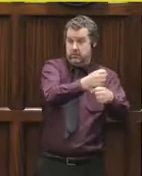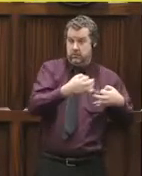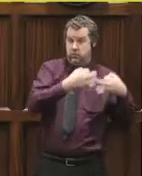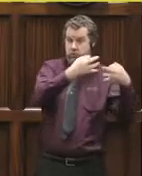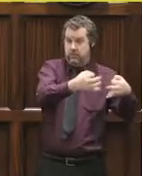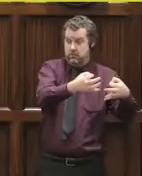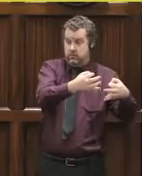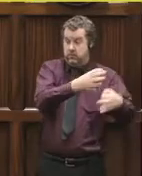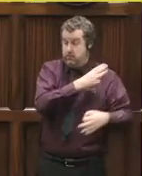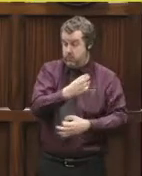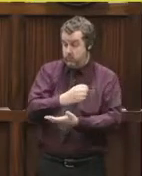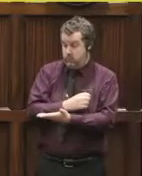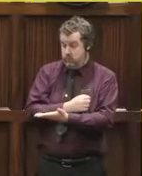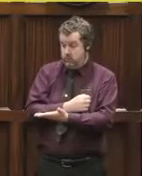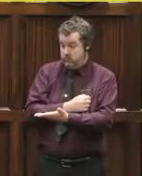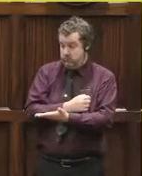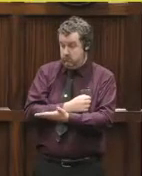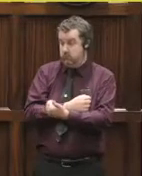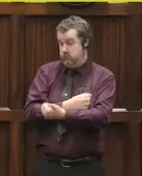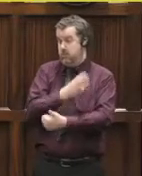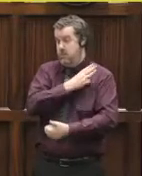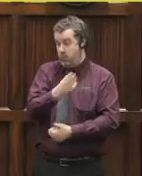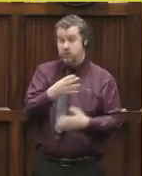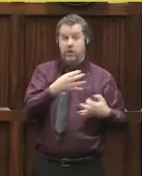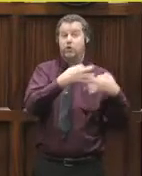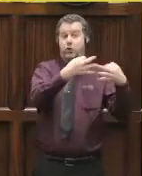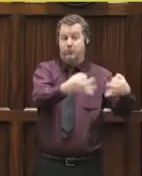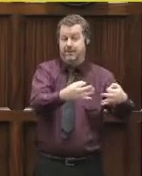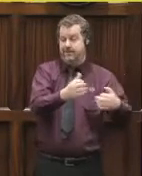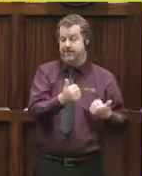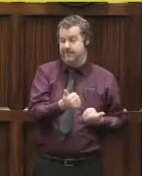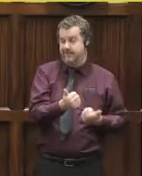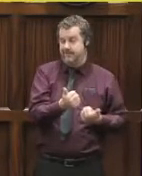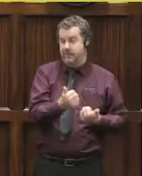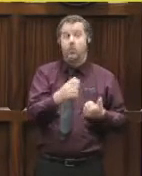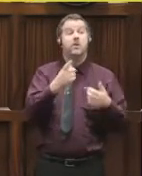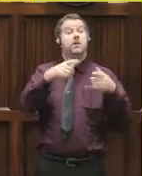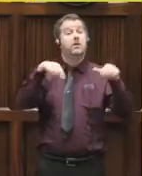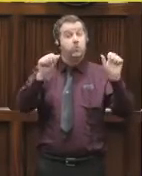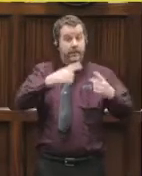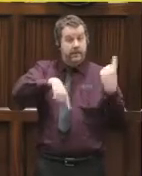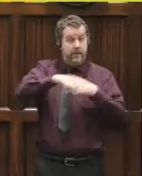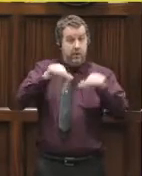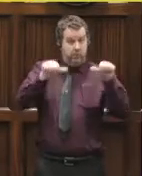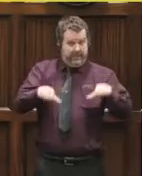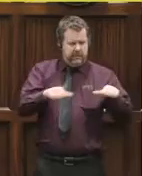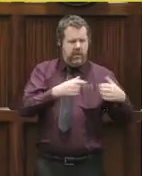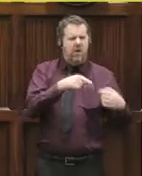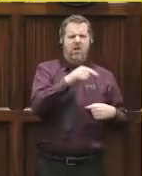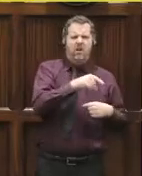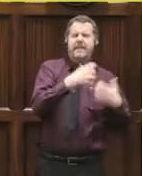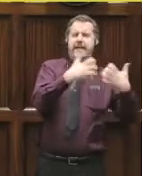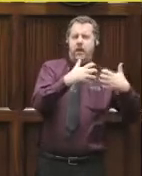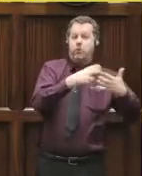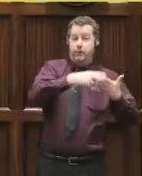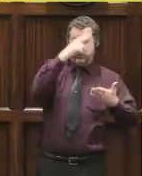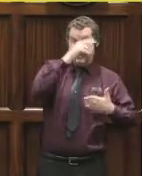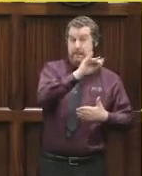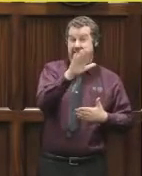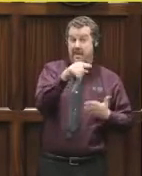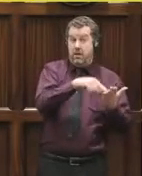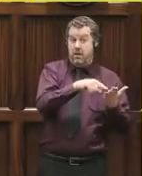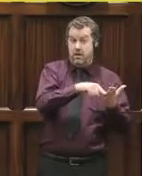It's proposed. Yes, you're proposing the adjournment. So it's agreed that we're adjourning our consideration of the Technological